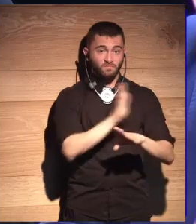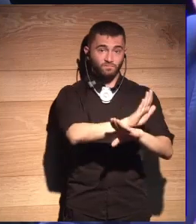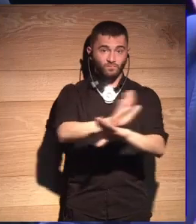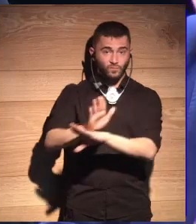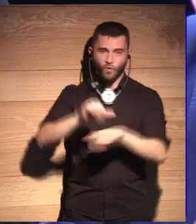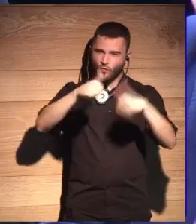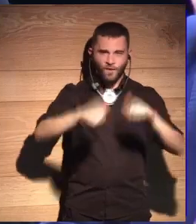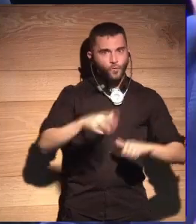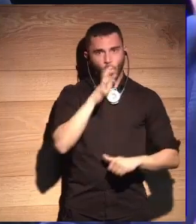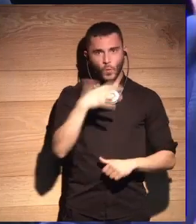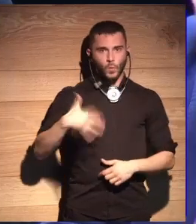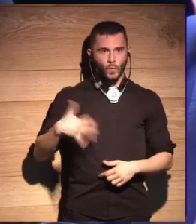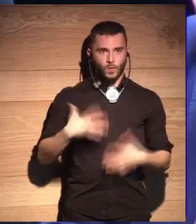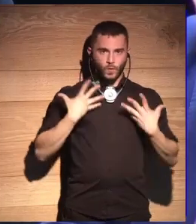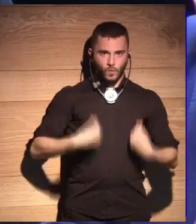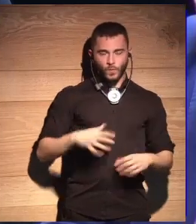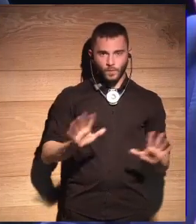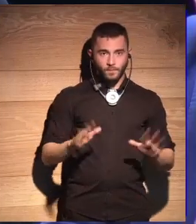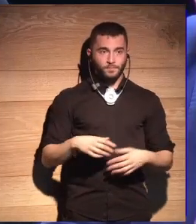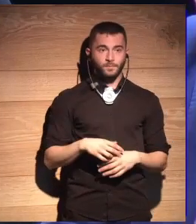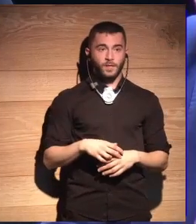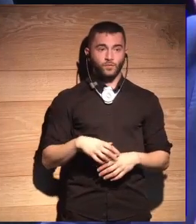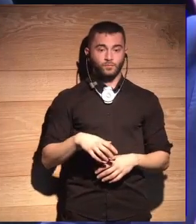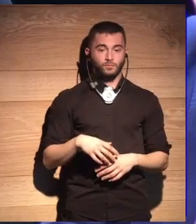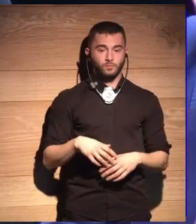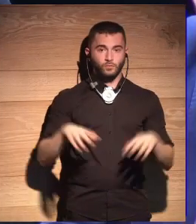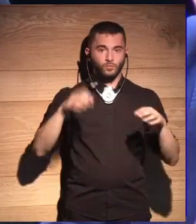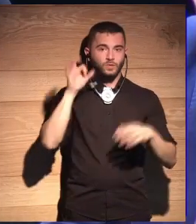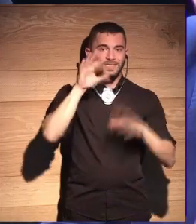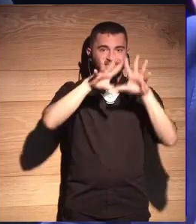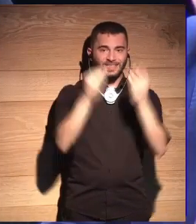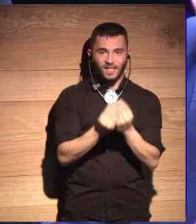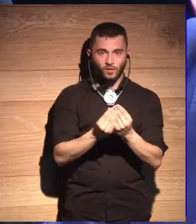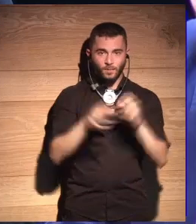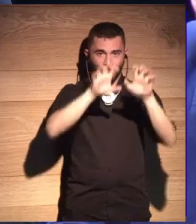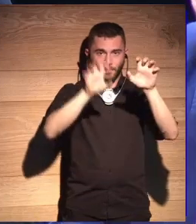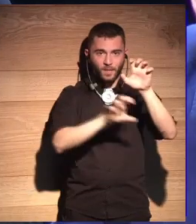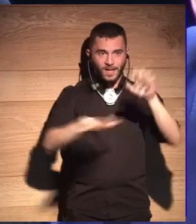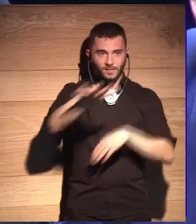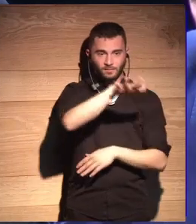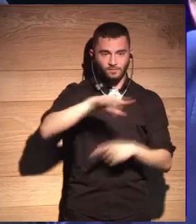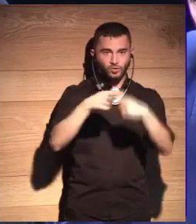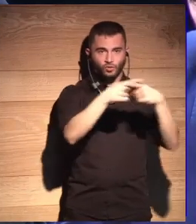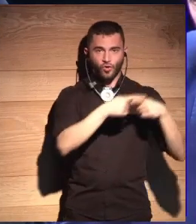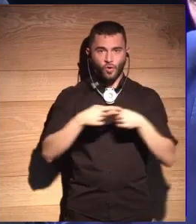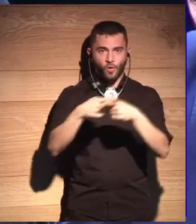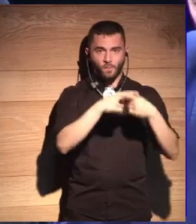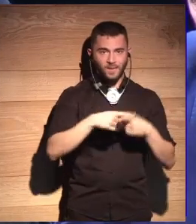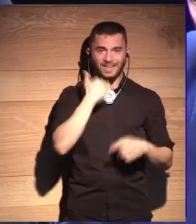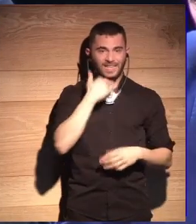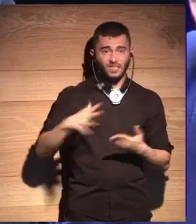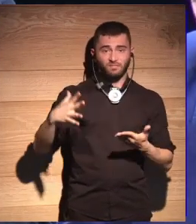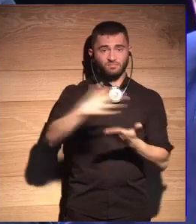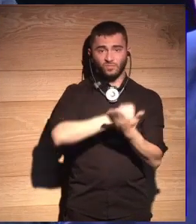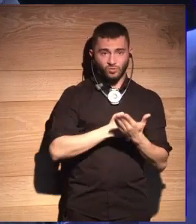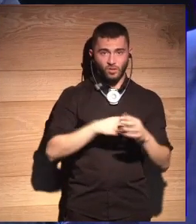in a very crude way through a syndrome that is shared by the majority of the Western countries. In most of the Western countries, we are